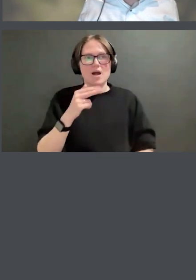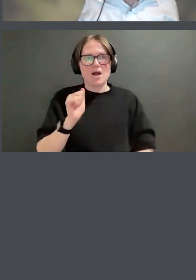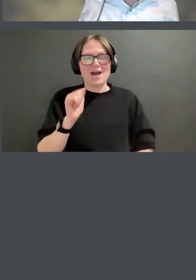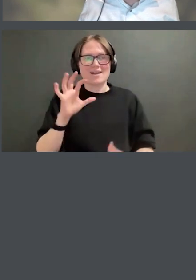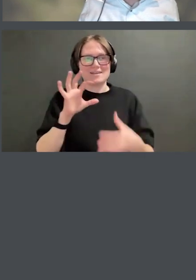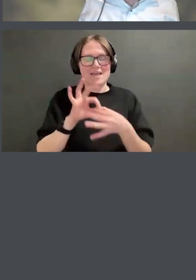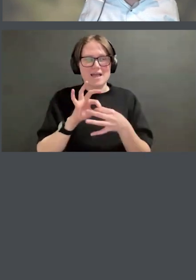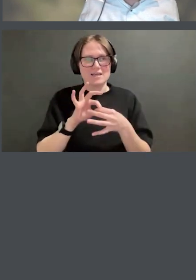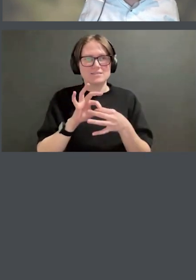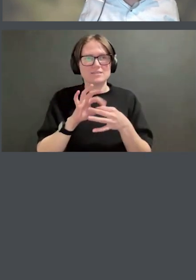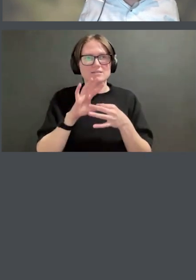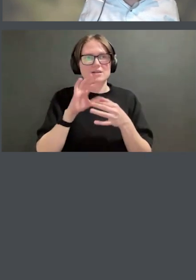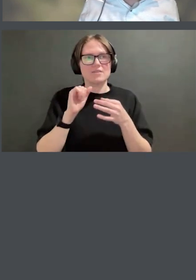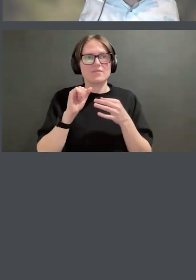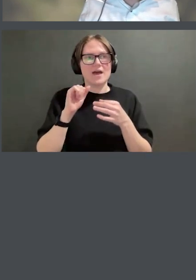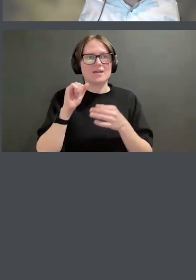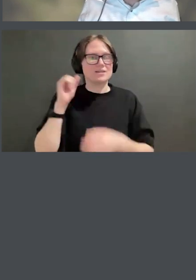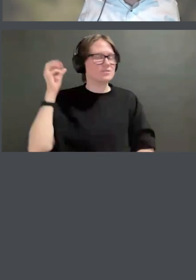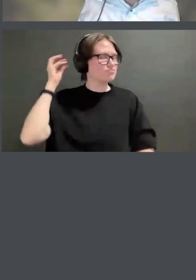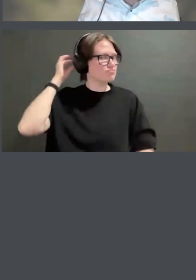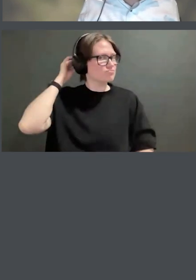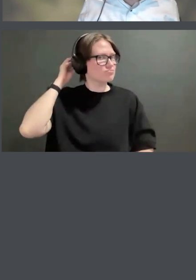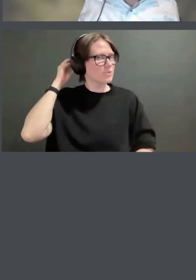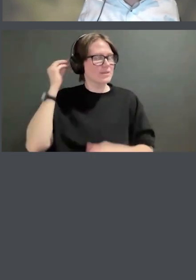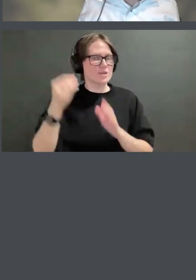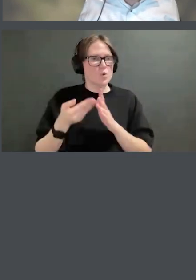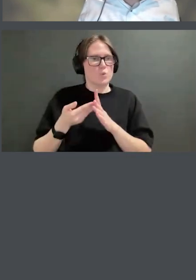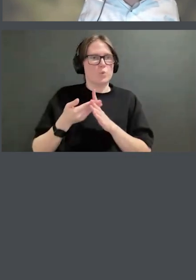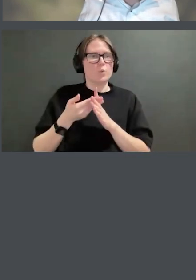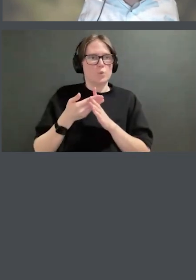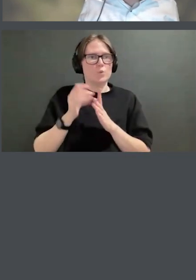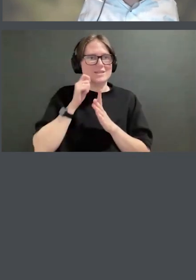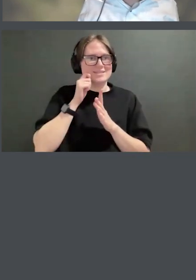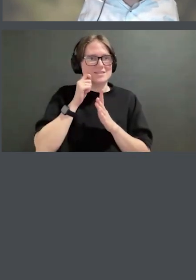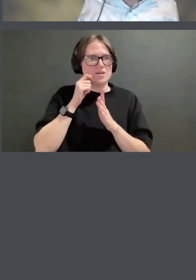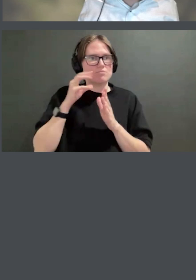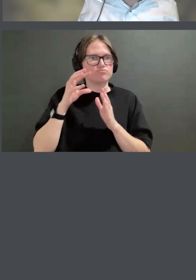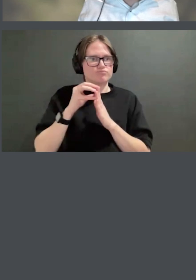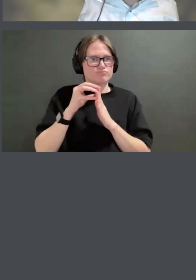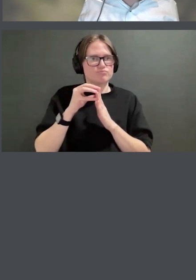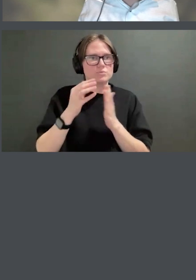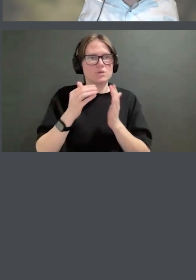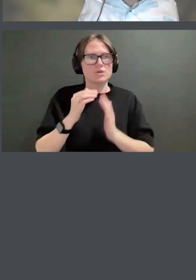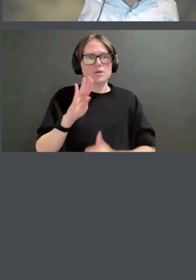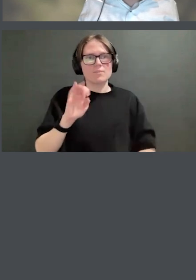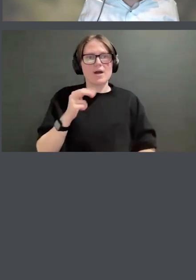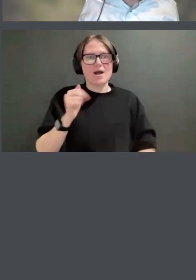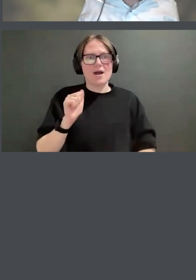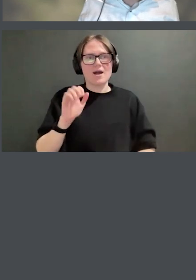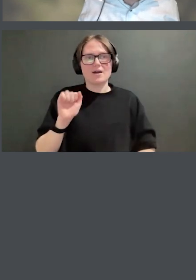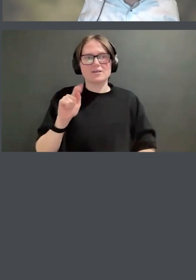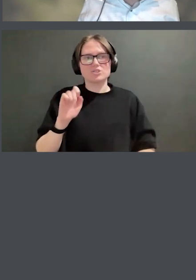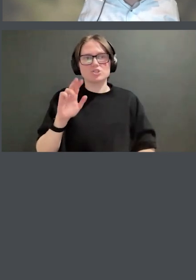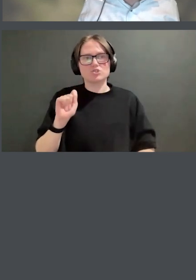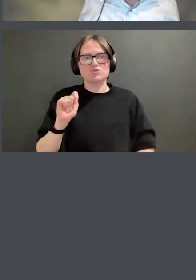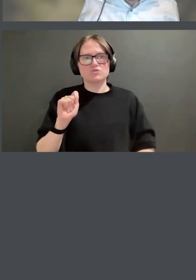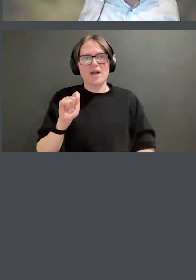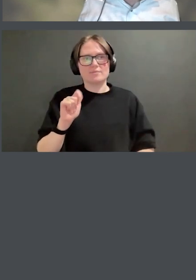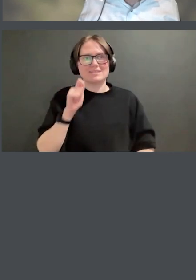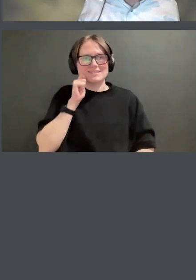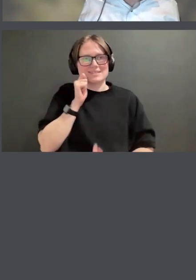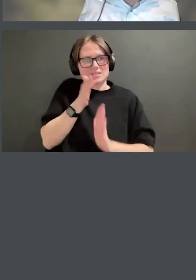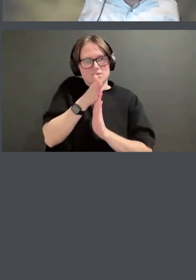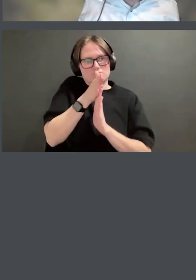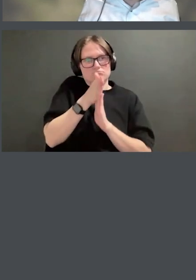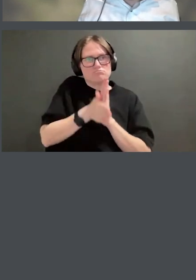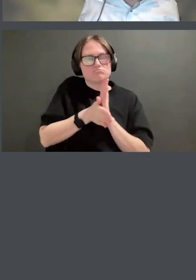the percutaneous abutment version, and the Baha Attract is the transcutaneous passive version, where there's a